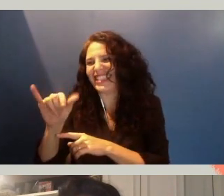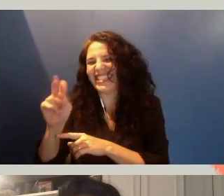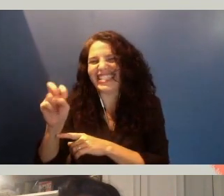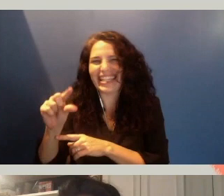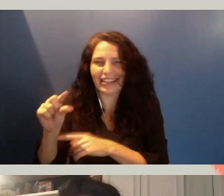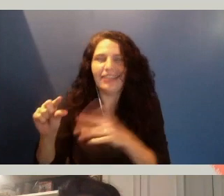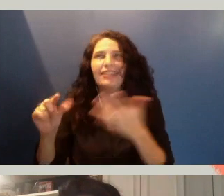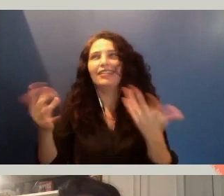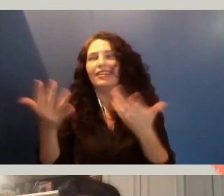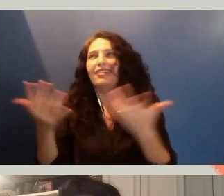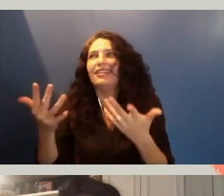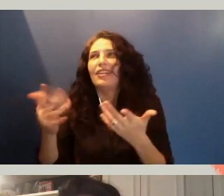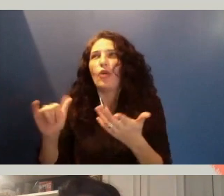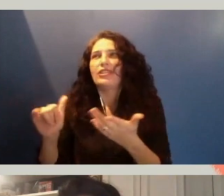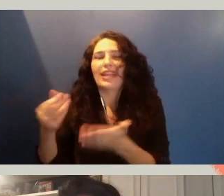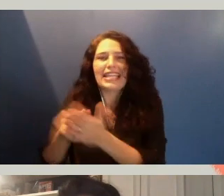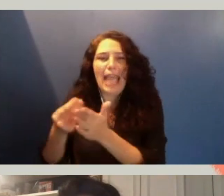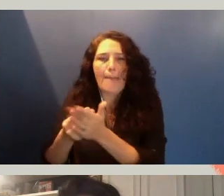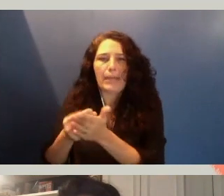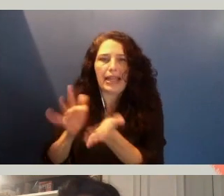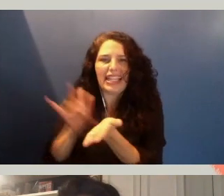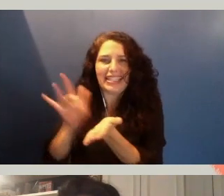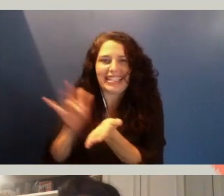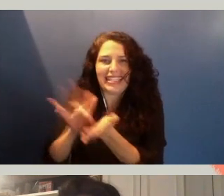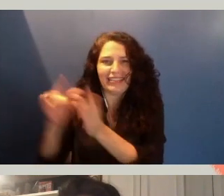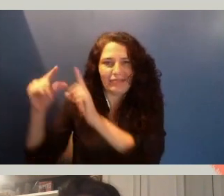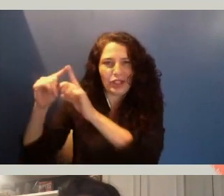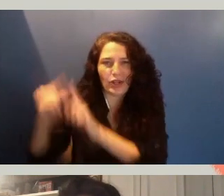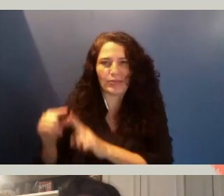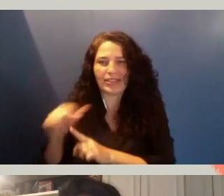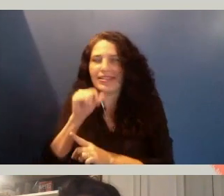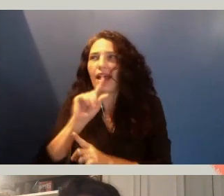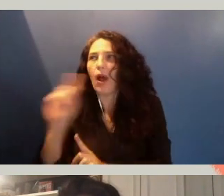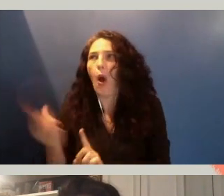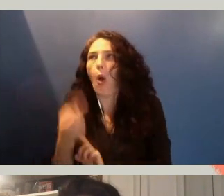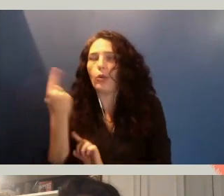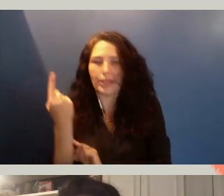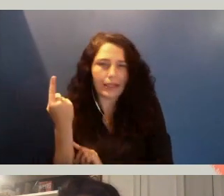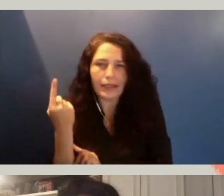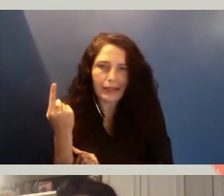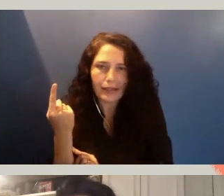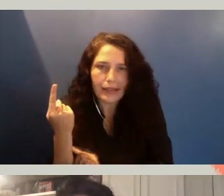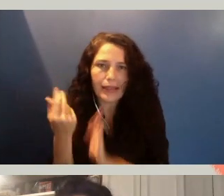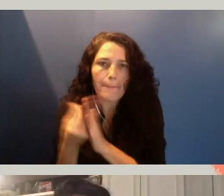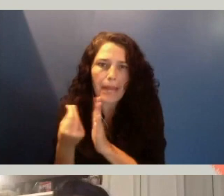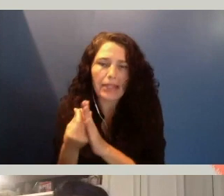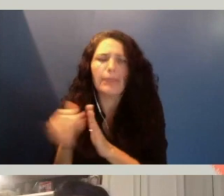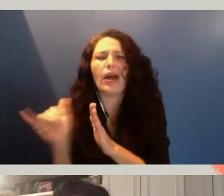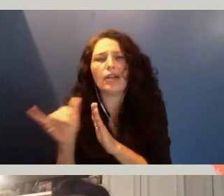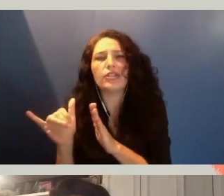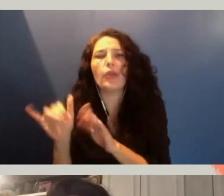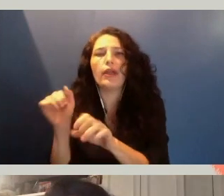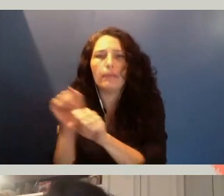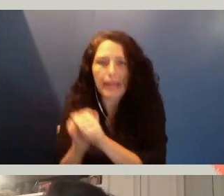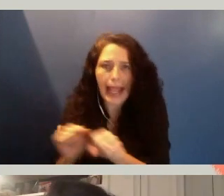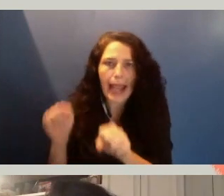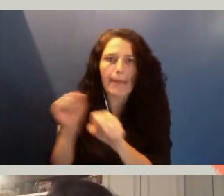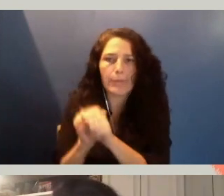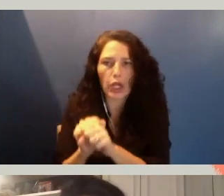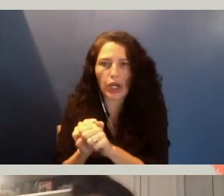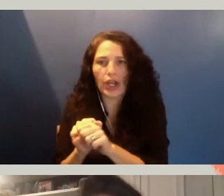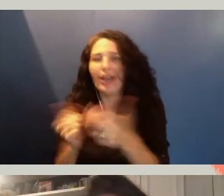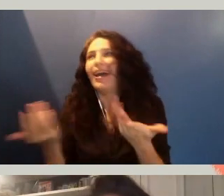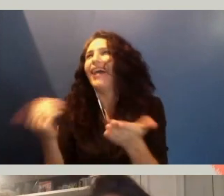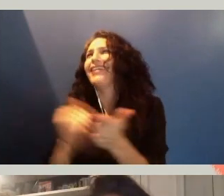using the capitalistic terms when it's not actually about the money coming in. It's about the the kind of the labor and the work going into, again, capitalistic